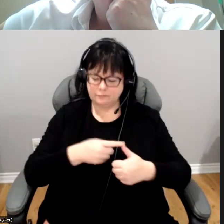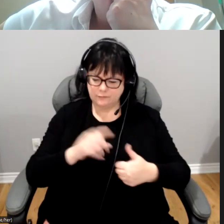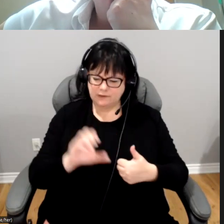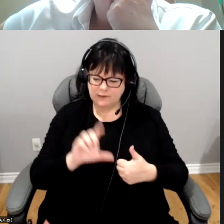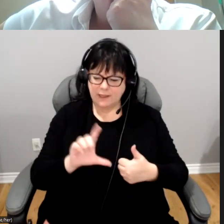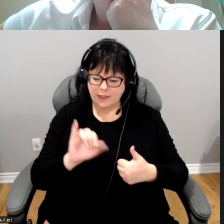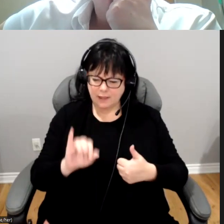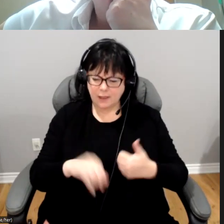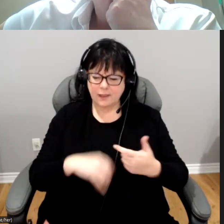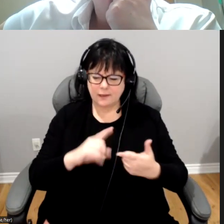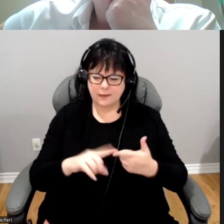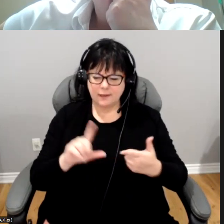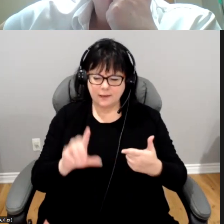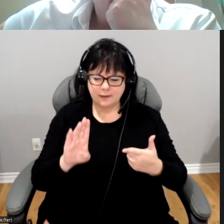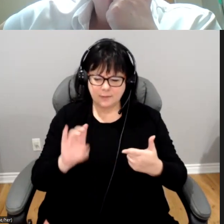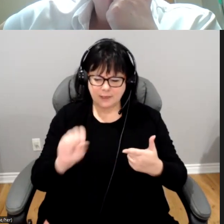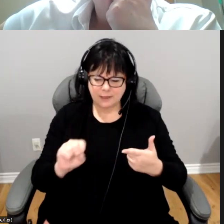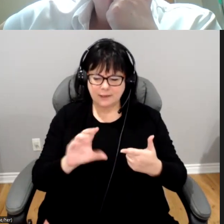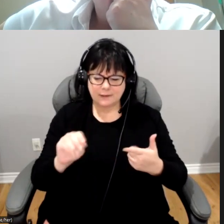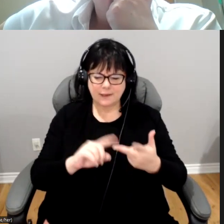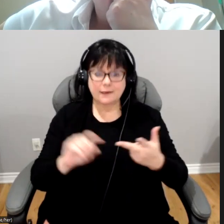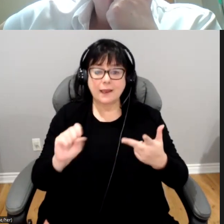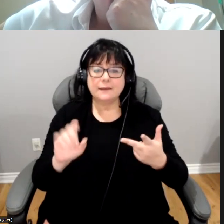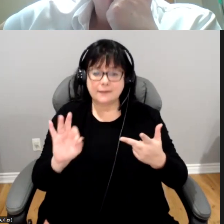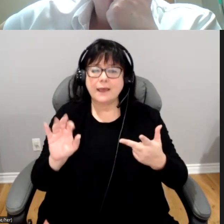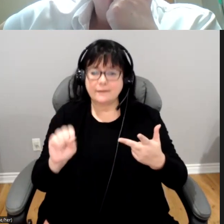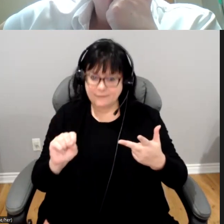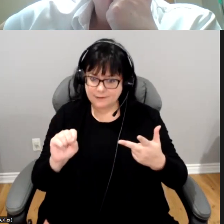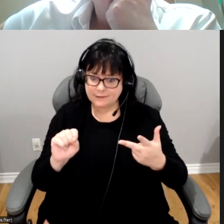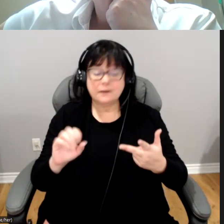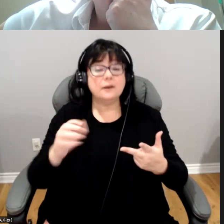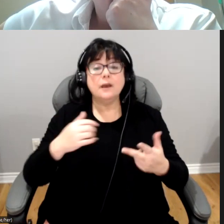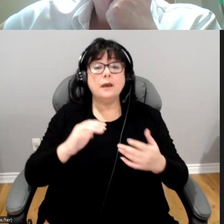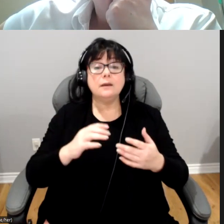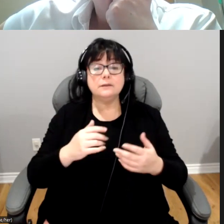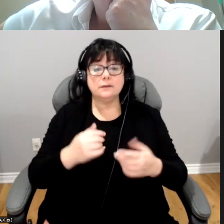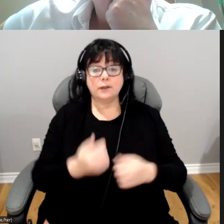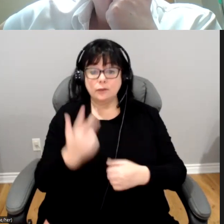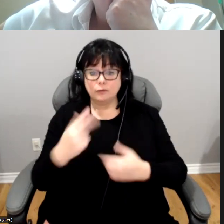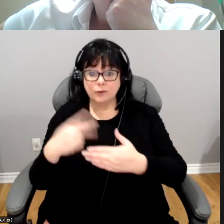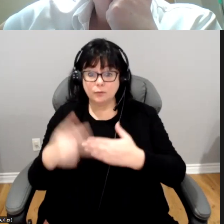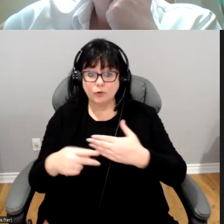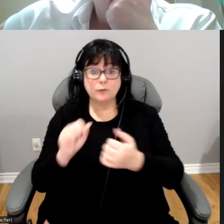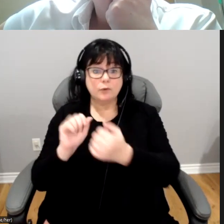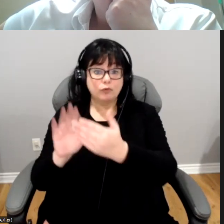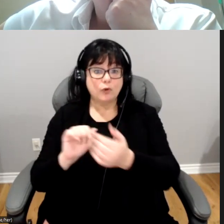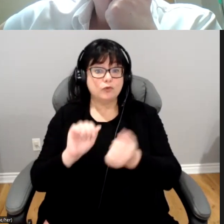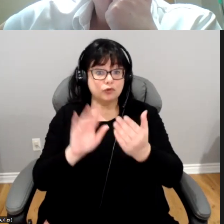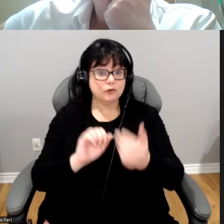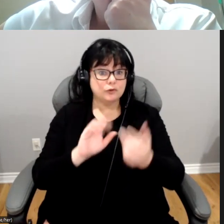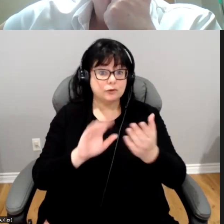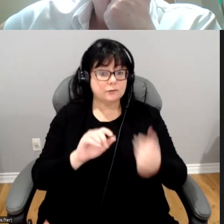the skills for success. And the approaches that we use for all 3 programs could be very